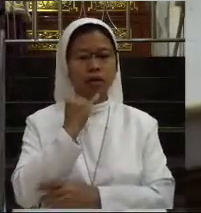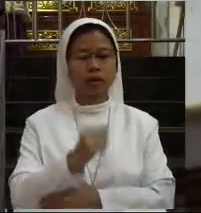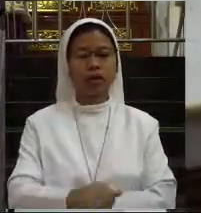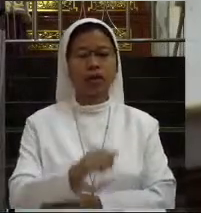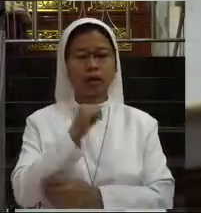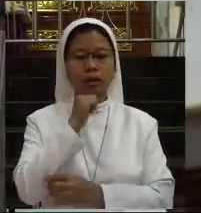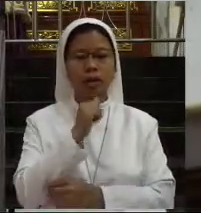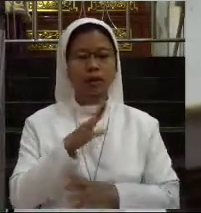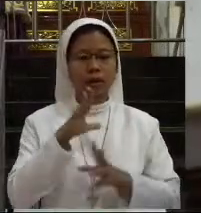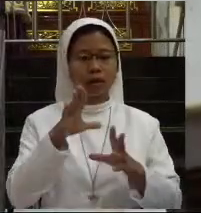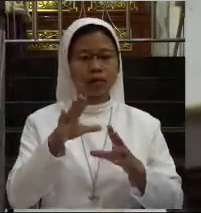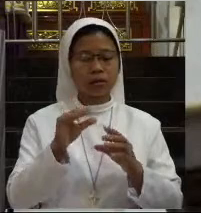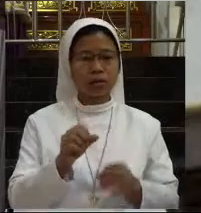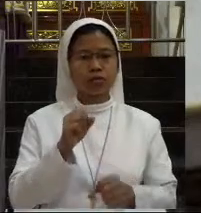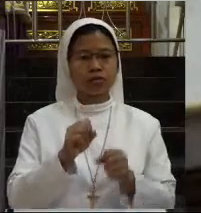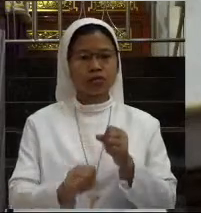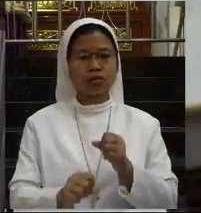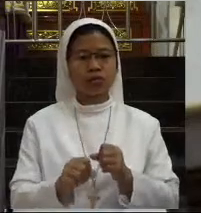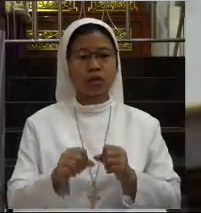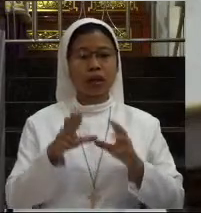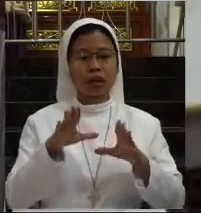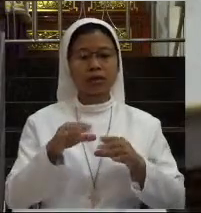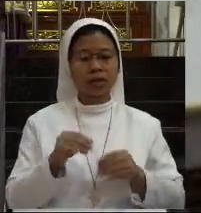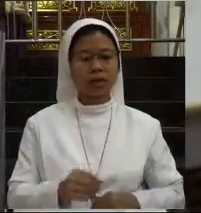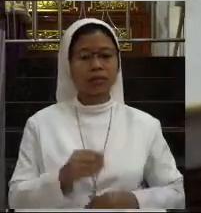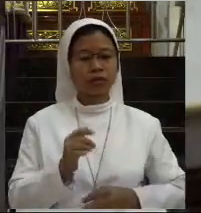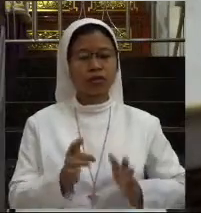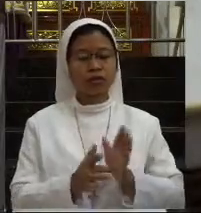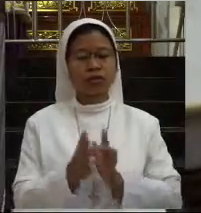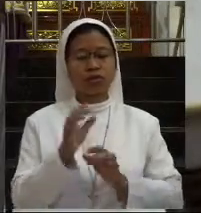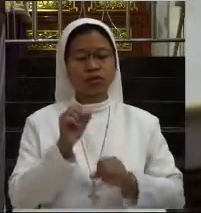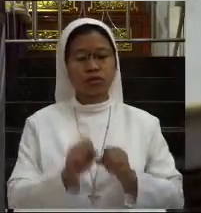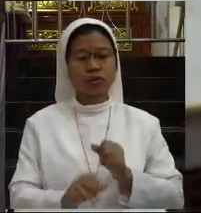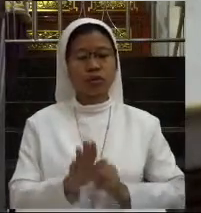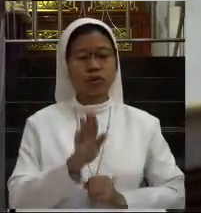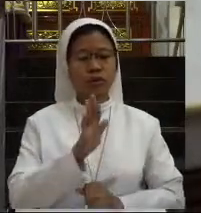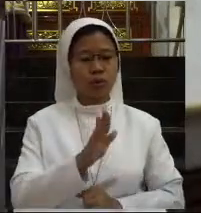contradicted, so that the thoughts of many hearts may be revealed."